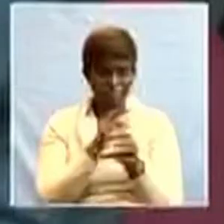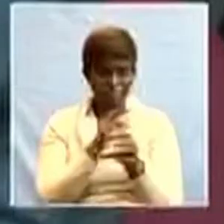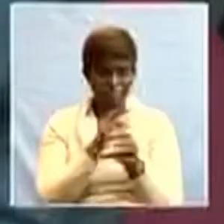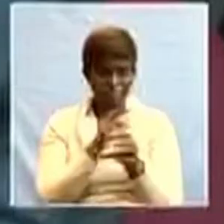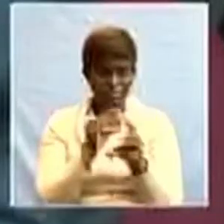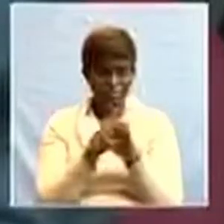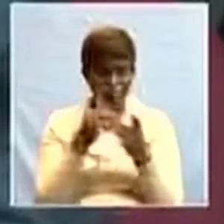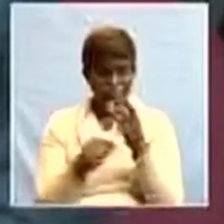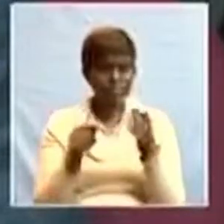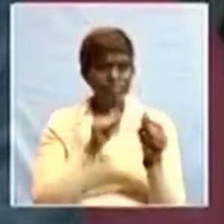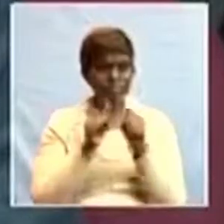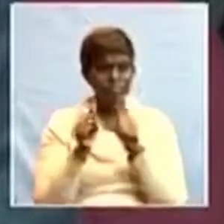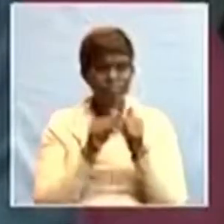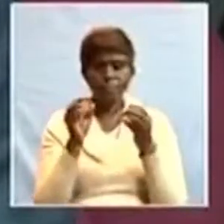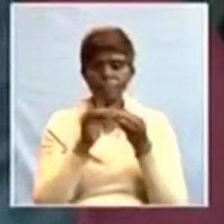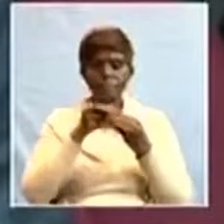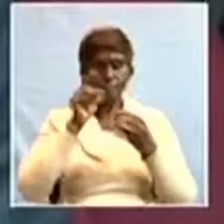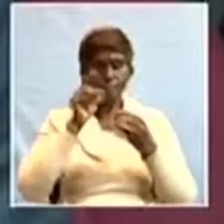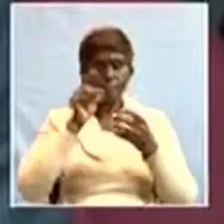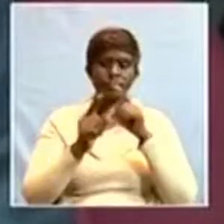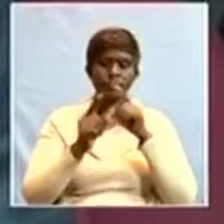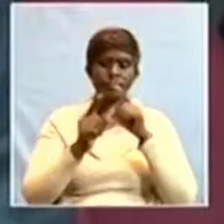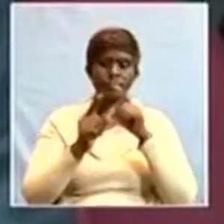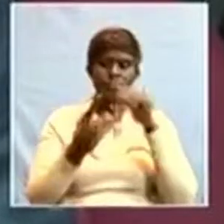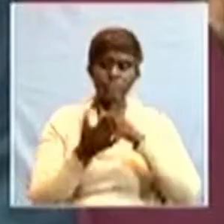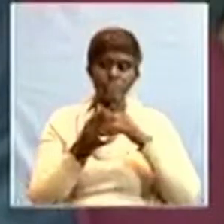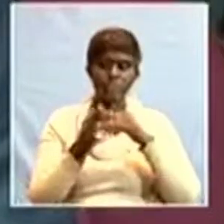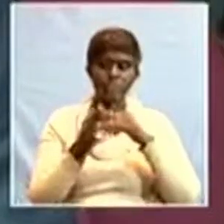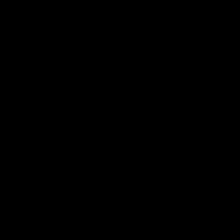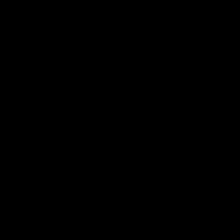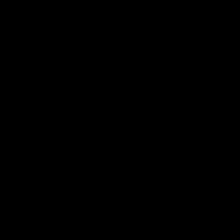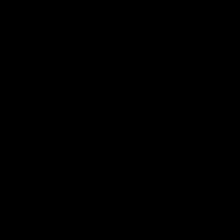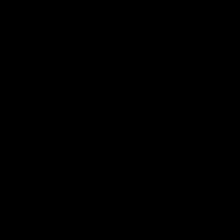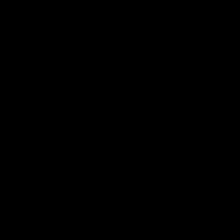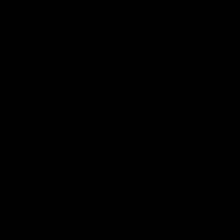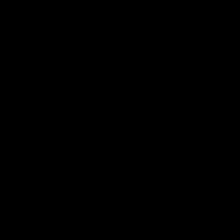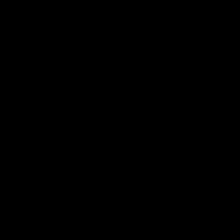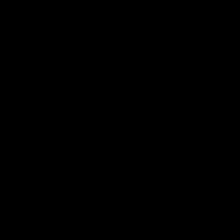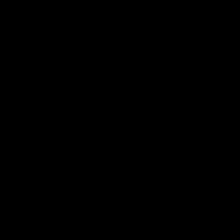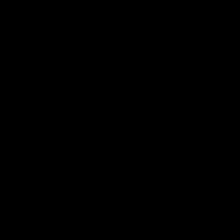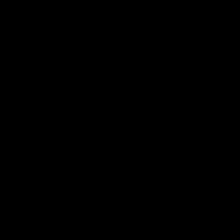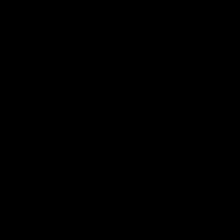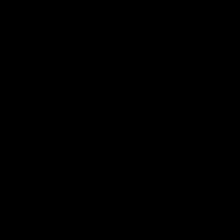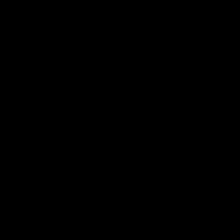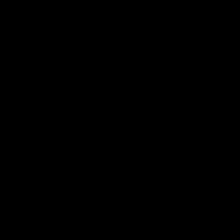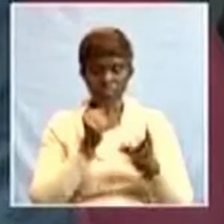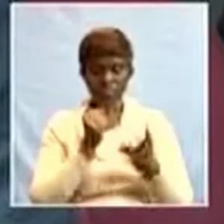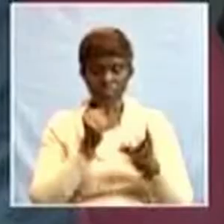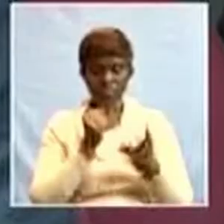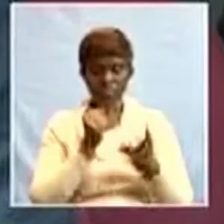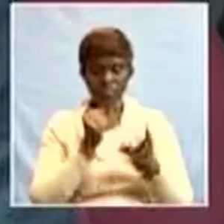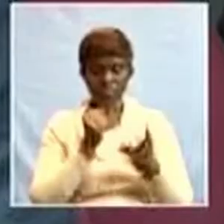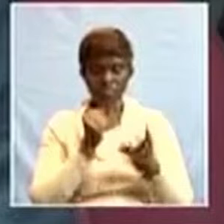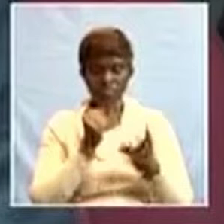in terms of administrative costs, and the only mitigation is